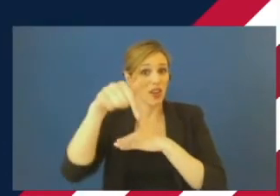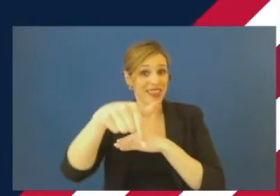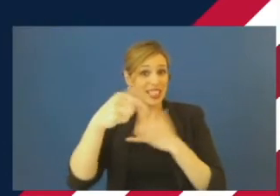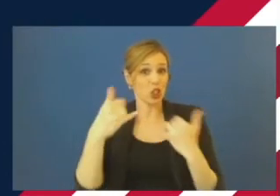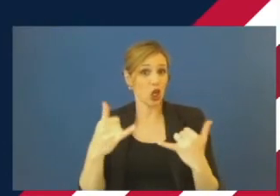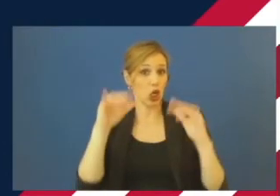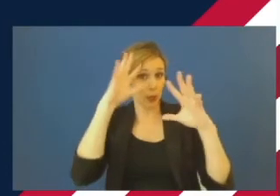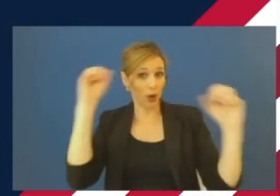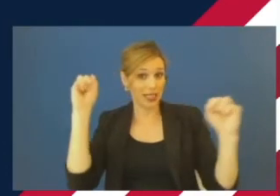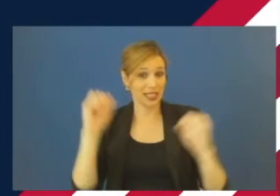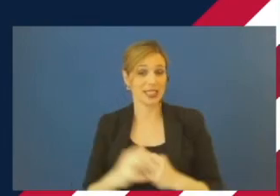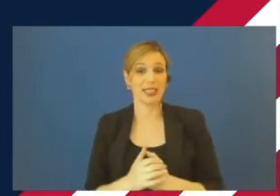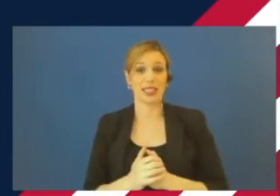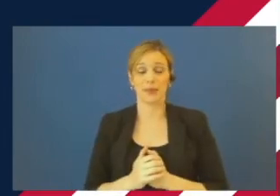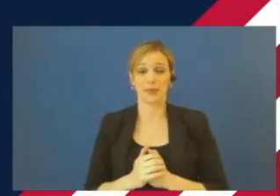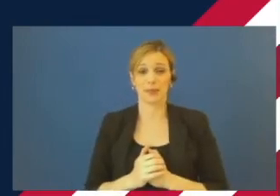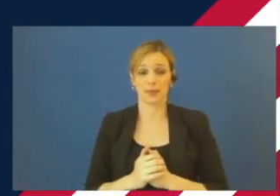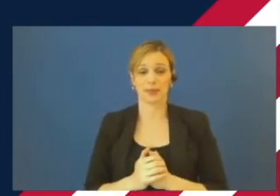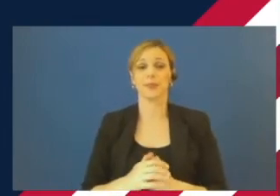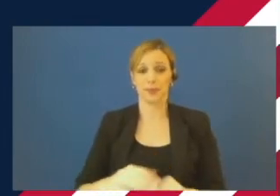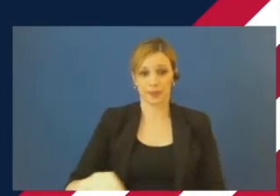Jimmy, thank you. Well said.